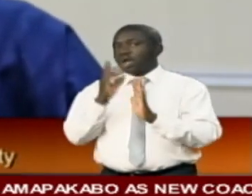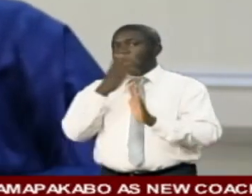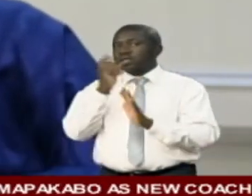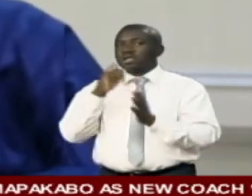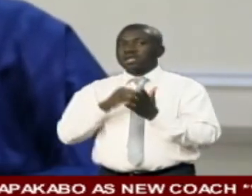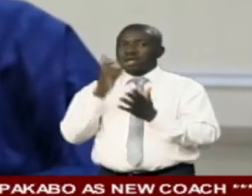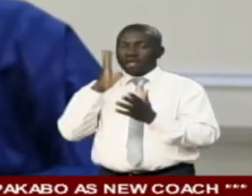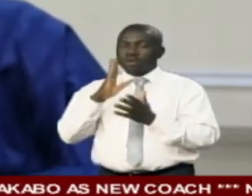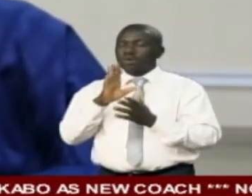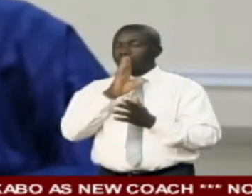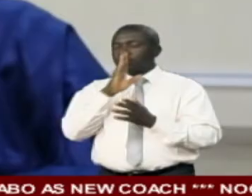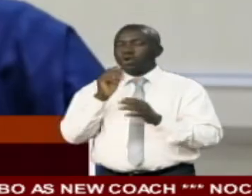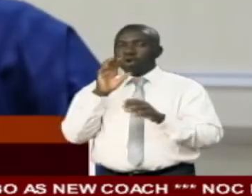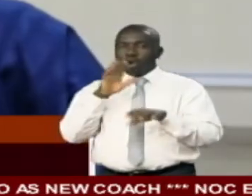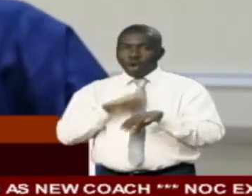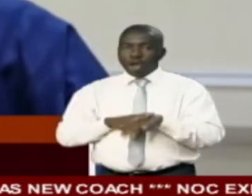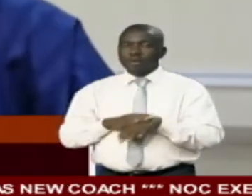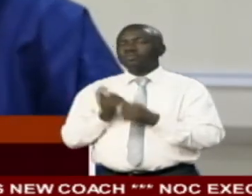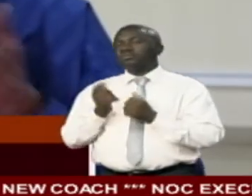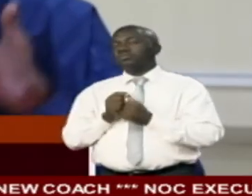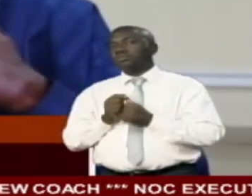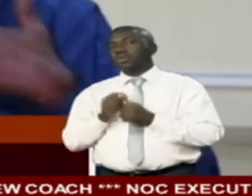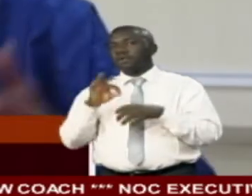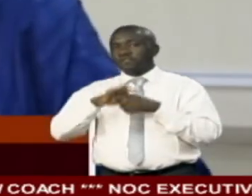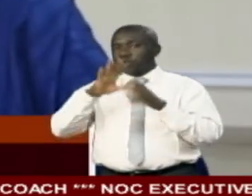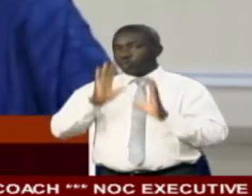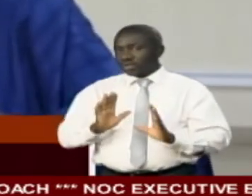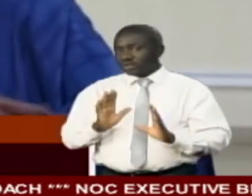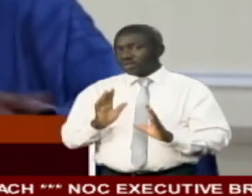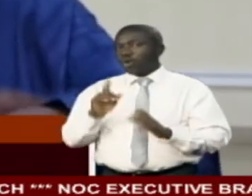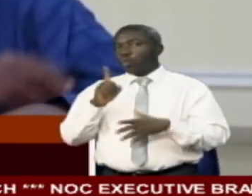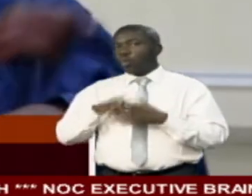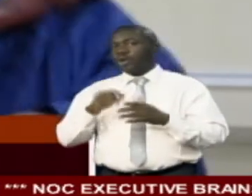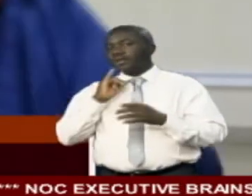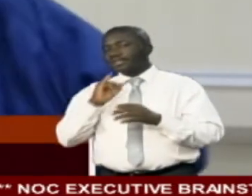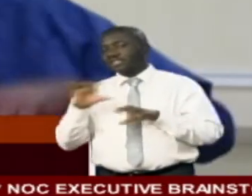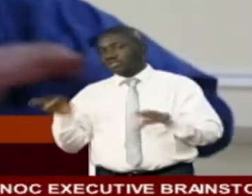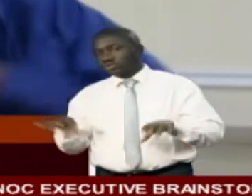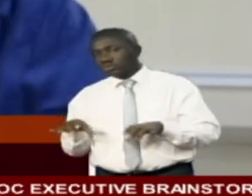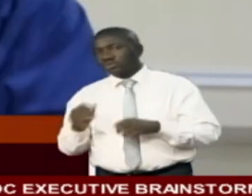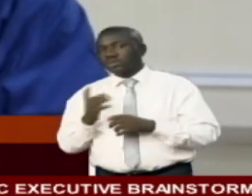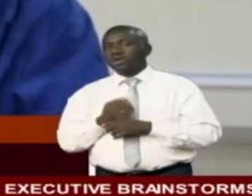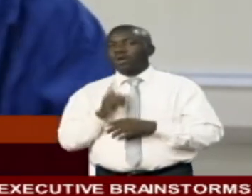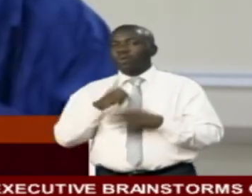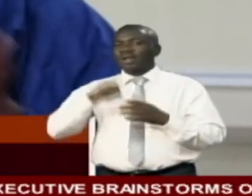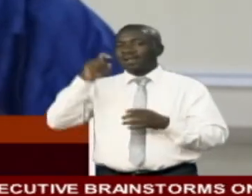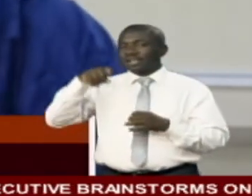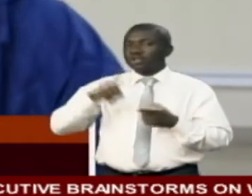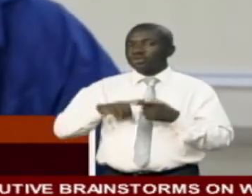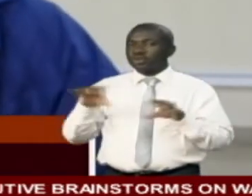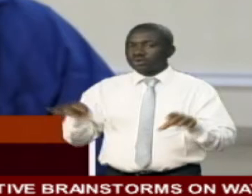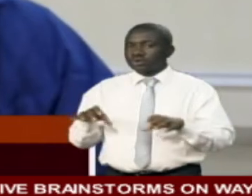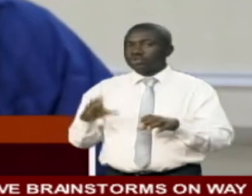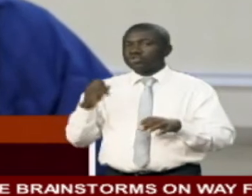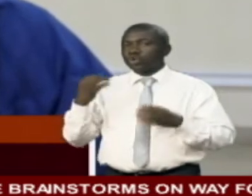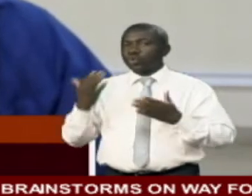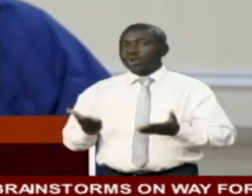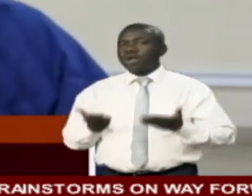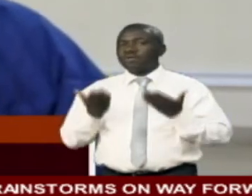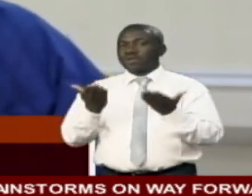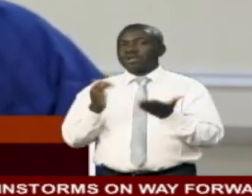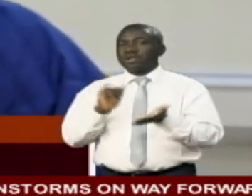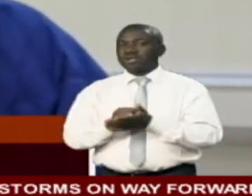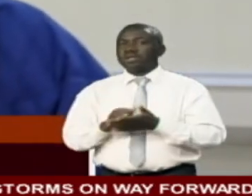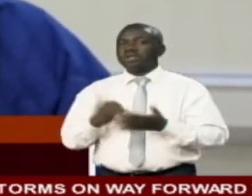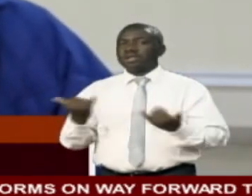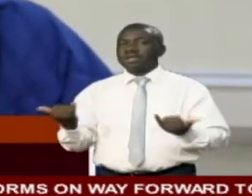what it does and what it needs done by others from the outside. So we're offering that here